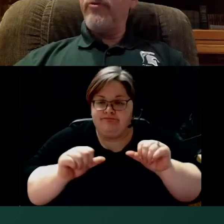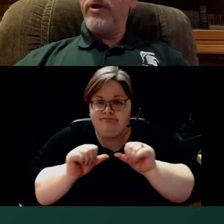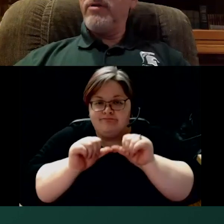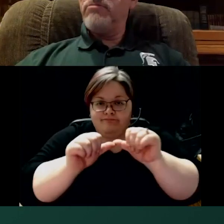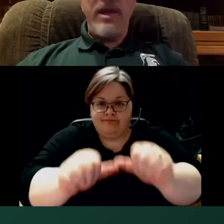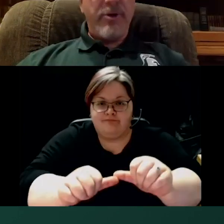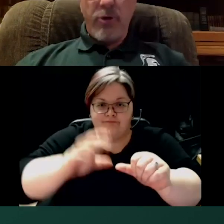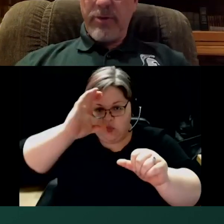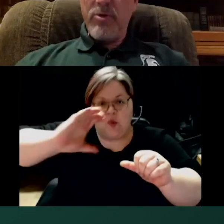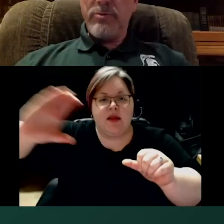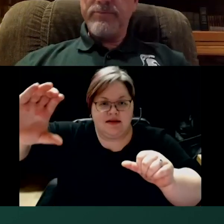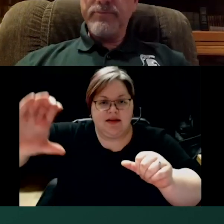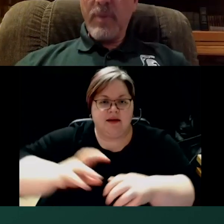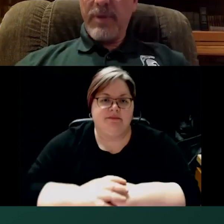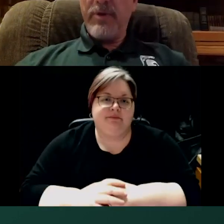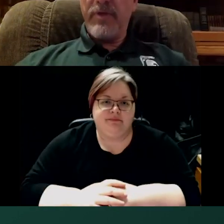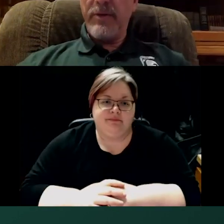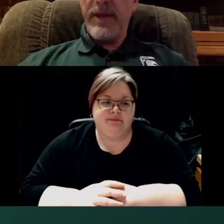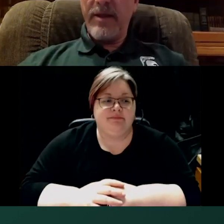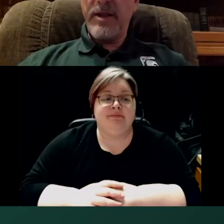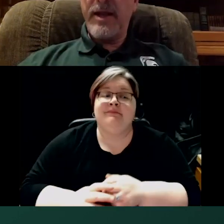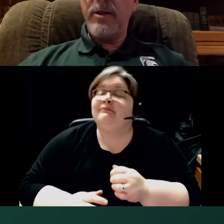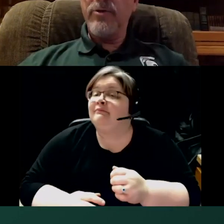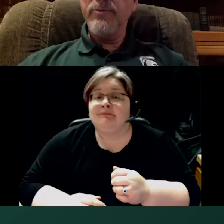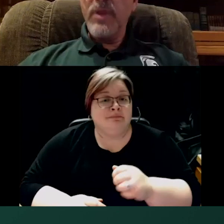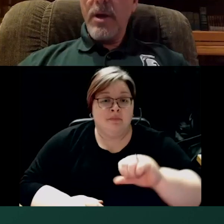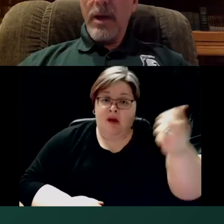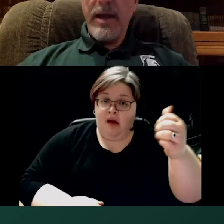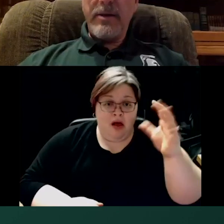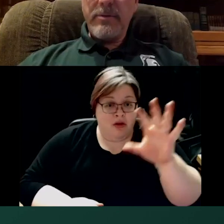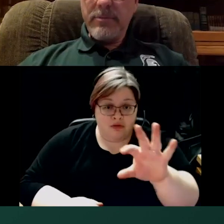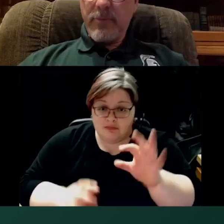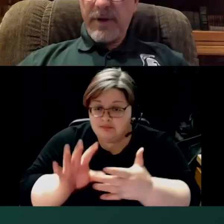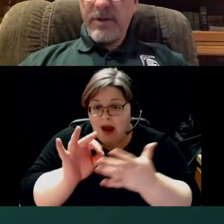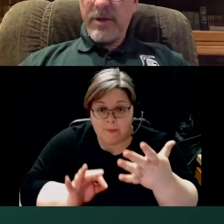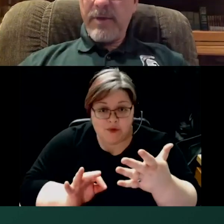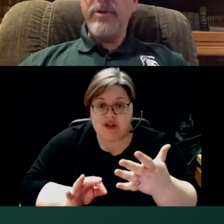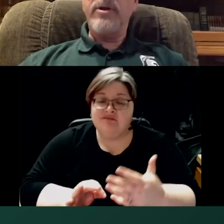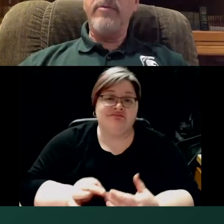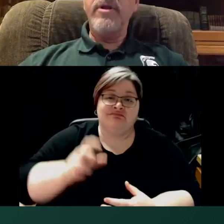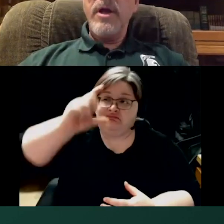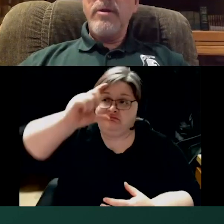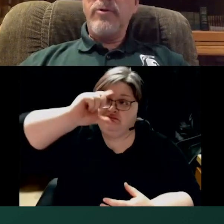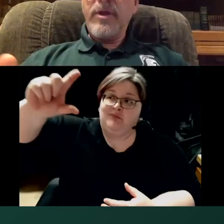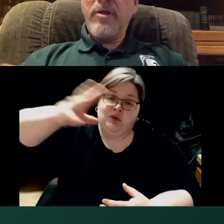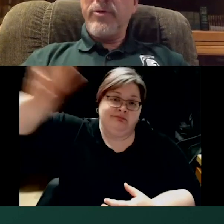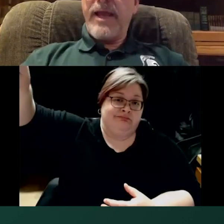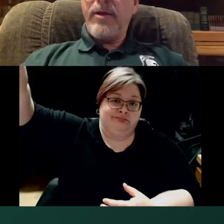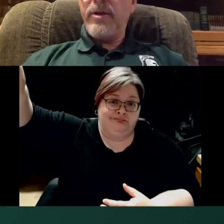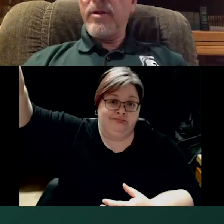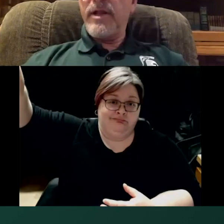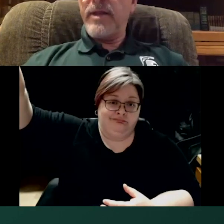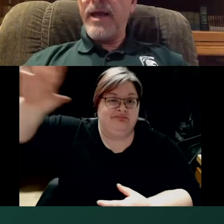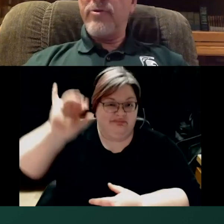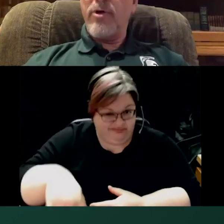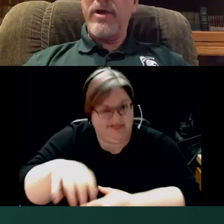One option is ignore the moon. People have seen the Aztec calendar, and why isn't it coming? There it comes. So this is what